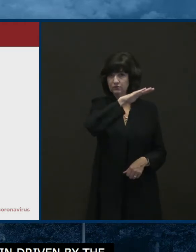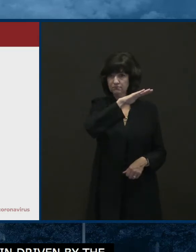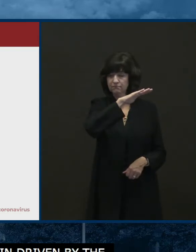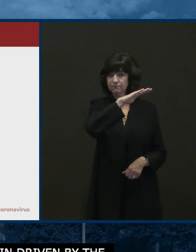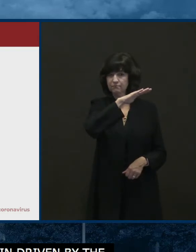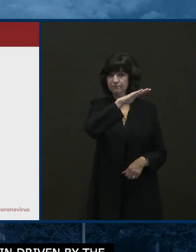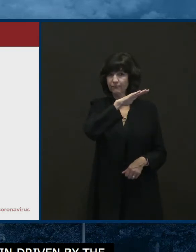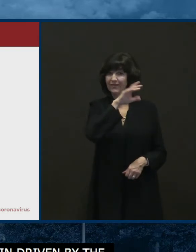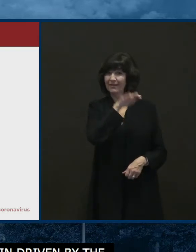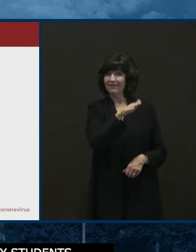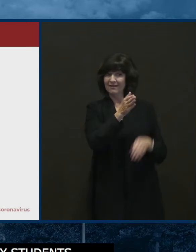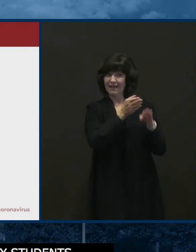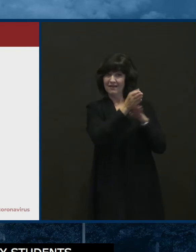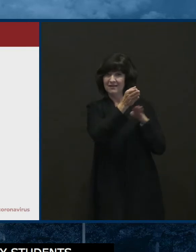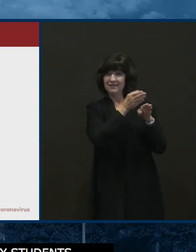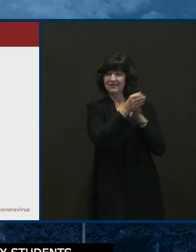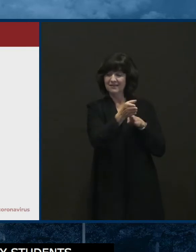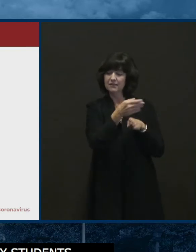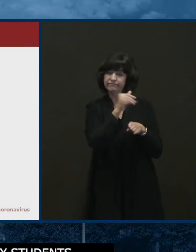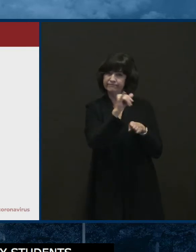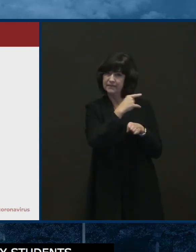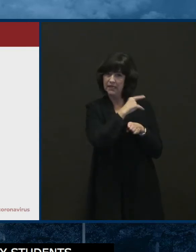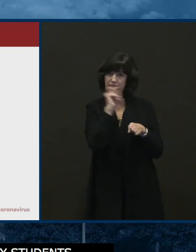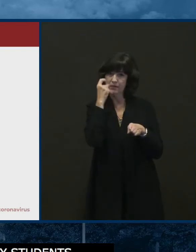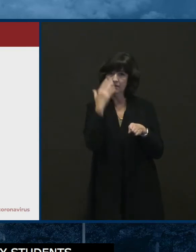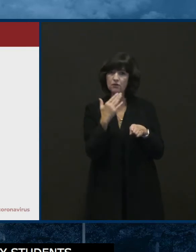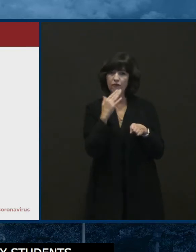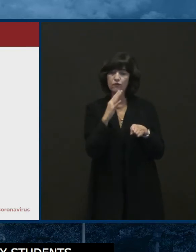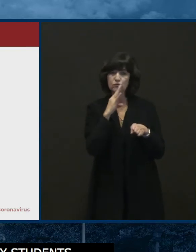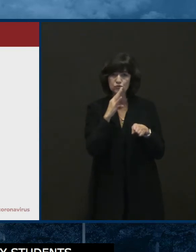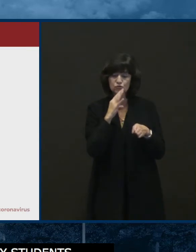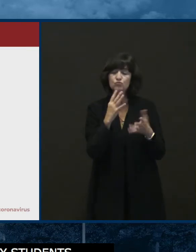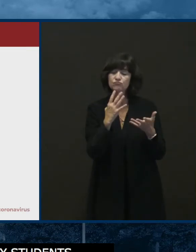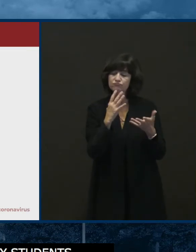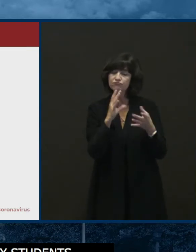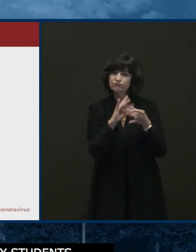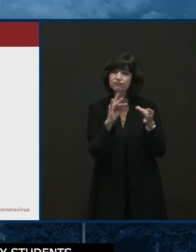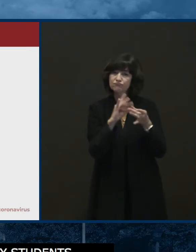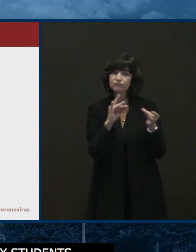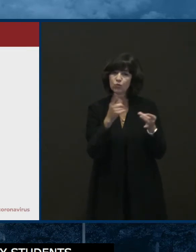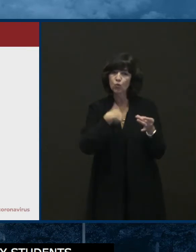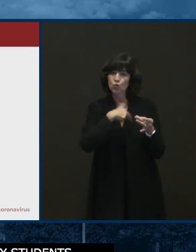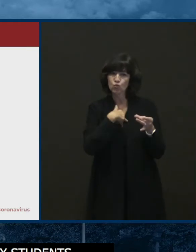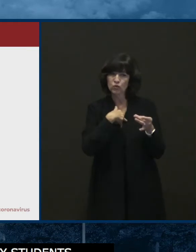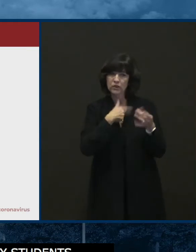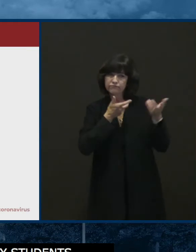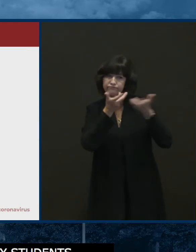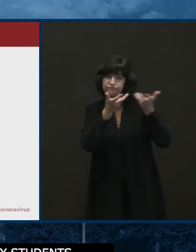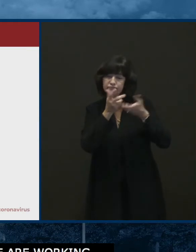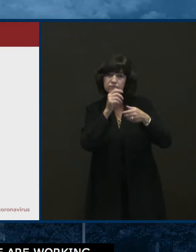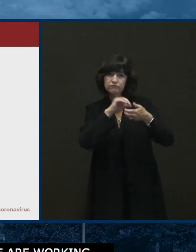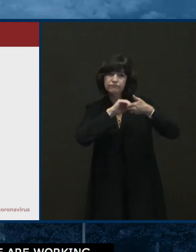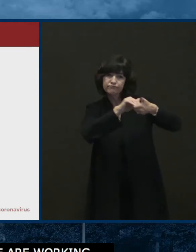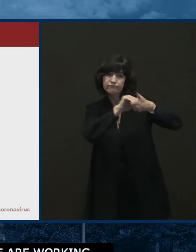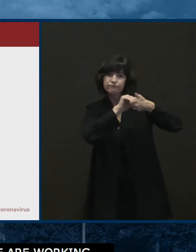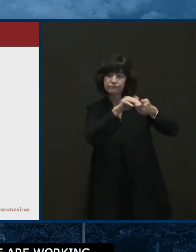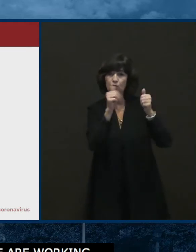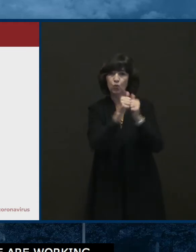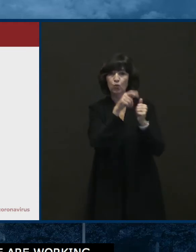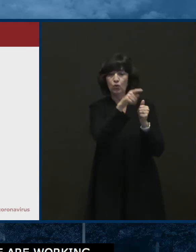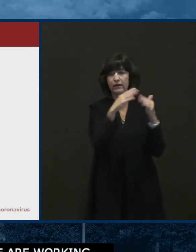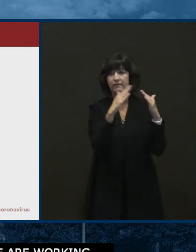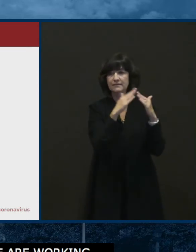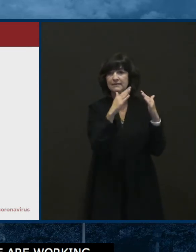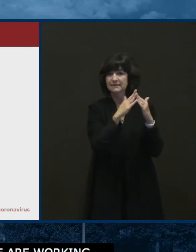certainly that's an area where, as the governor said, we are working very closely with the university and with the city,